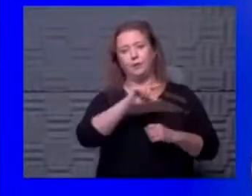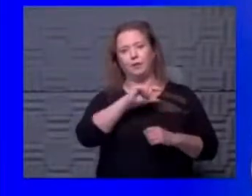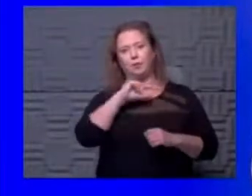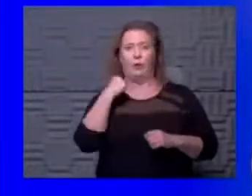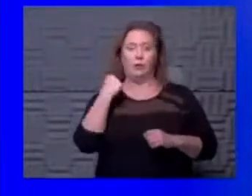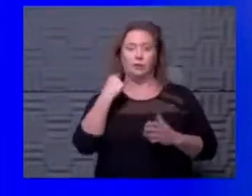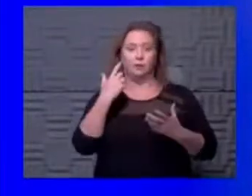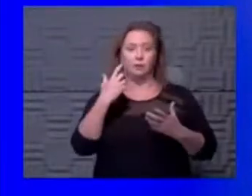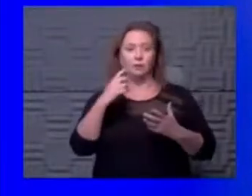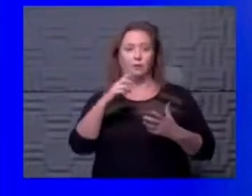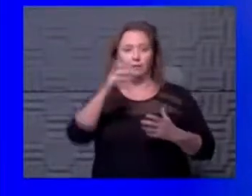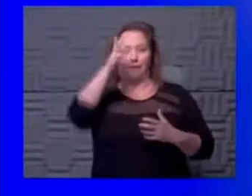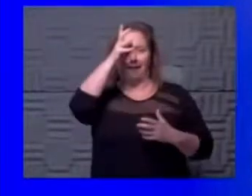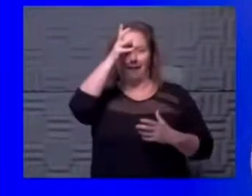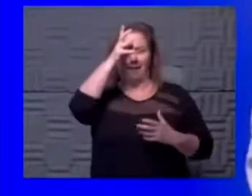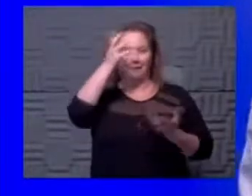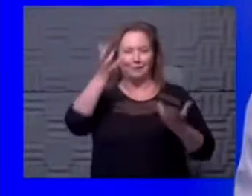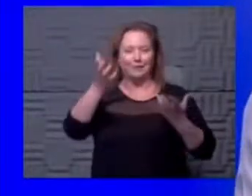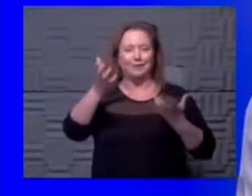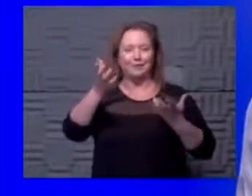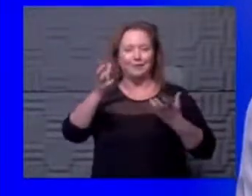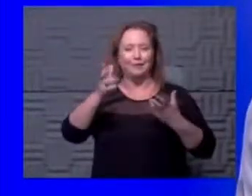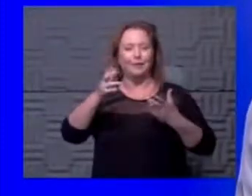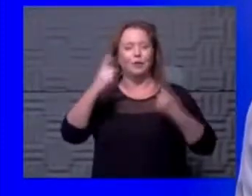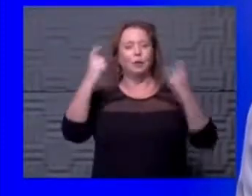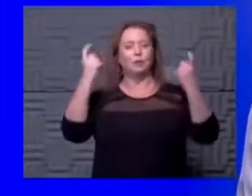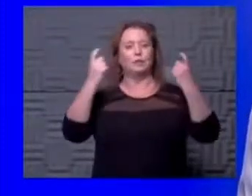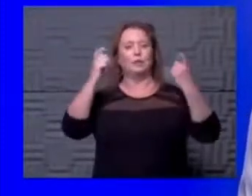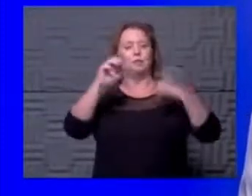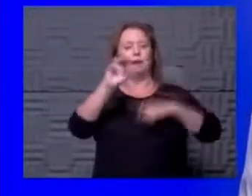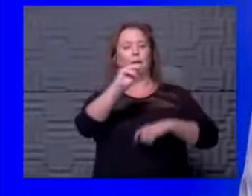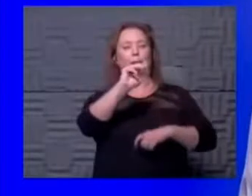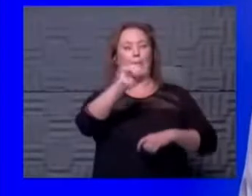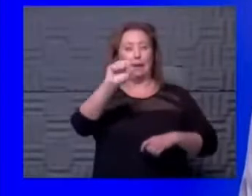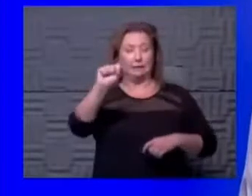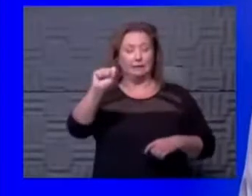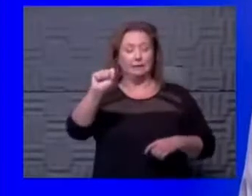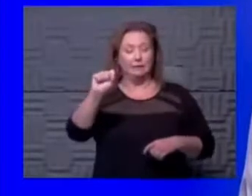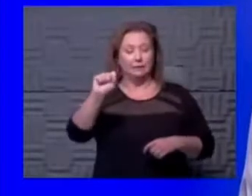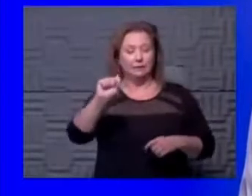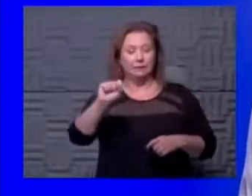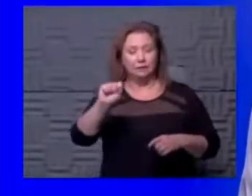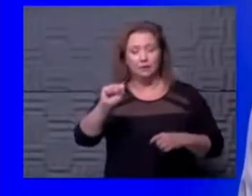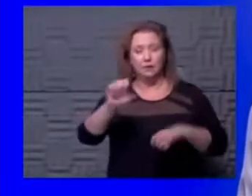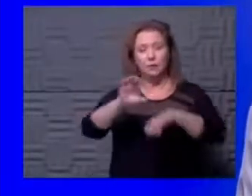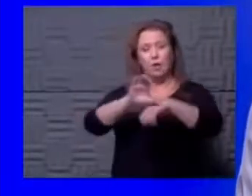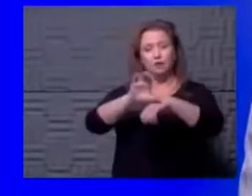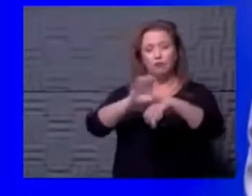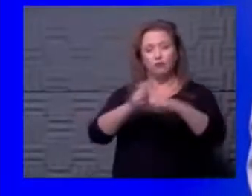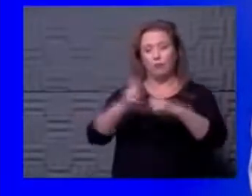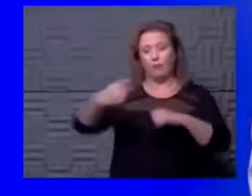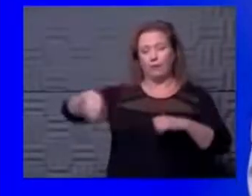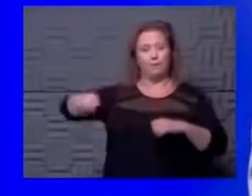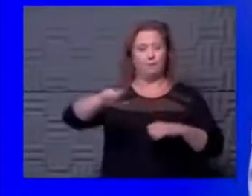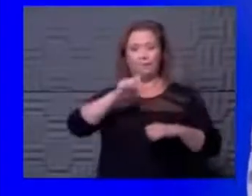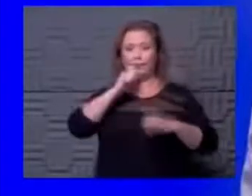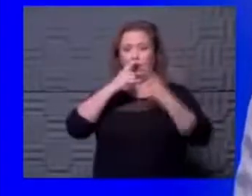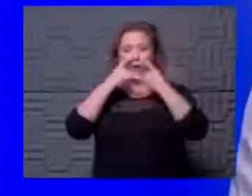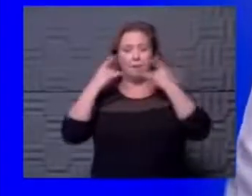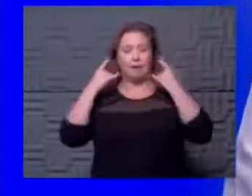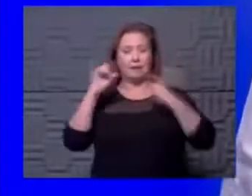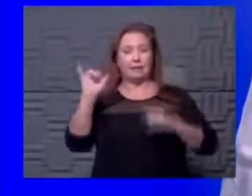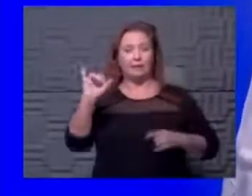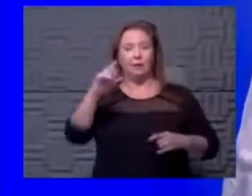priests or fathers or who's celebrating Mass and church with them, they don't wear masks